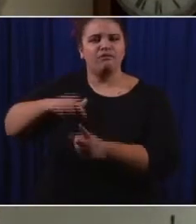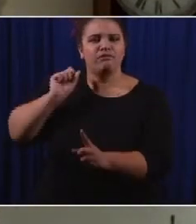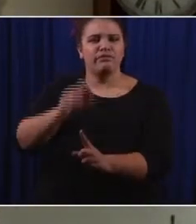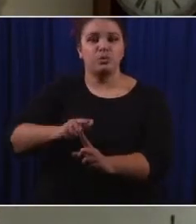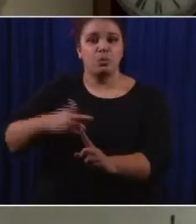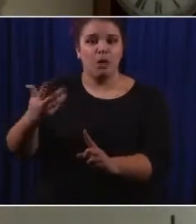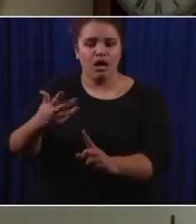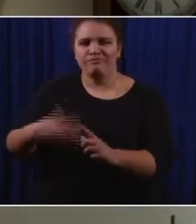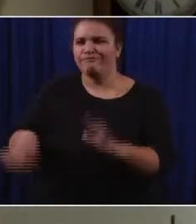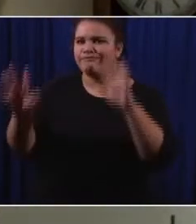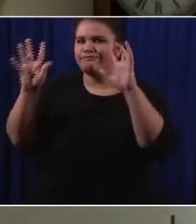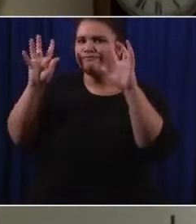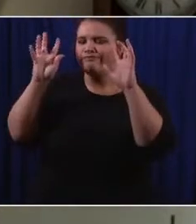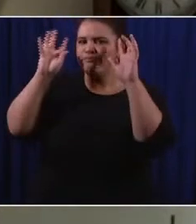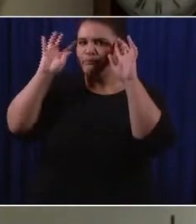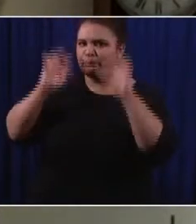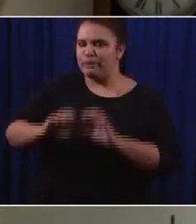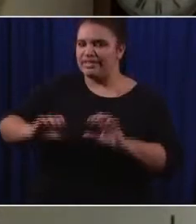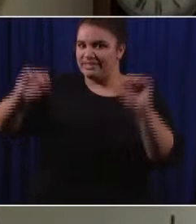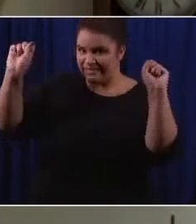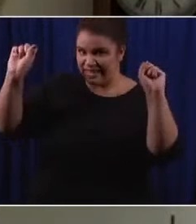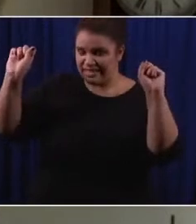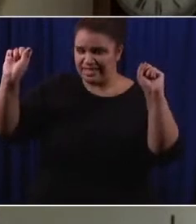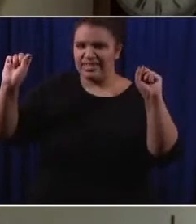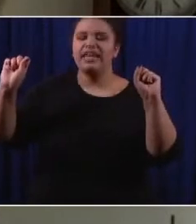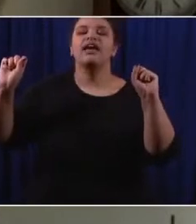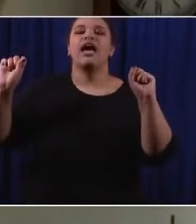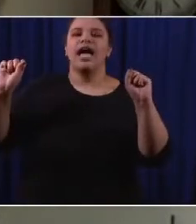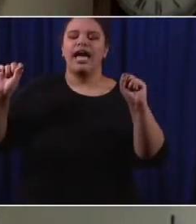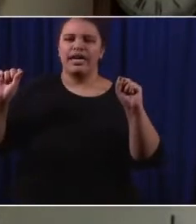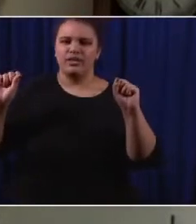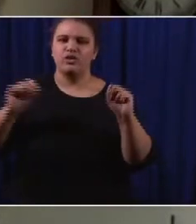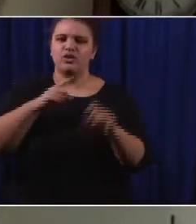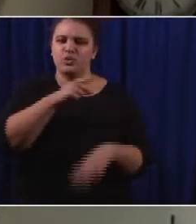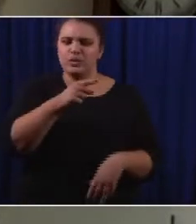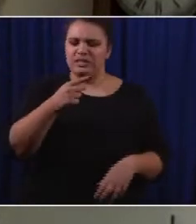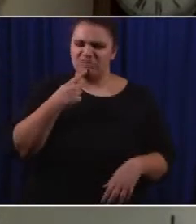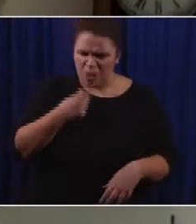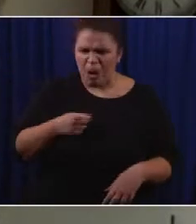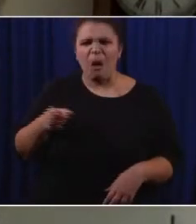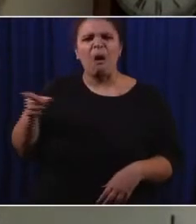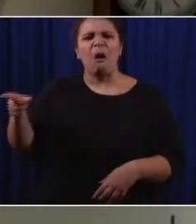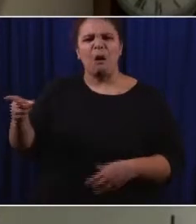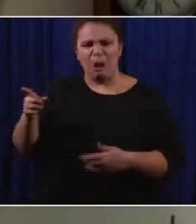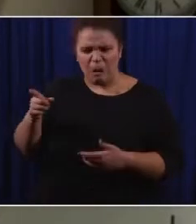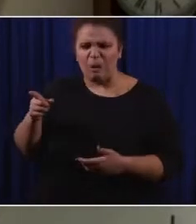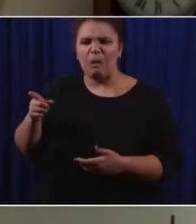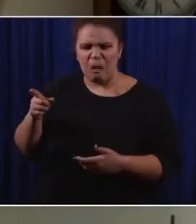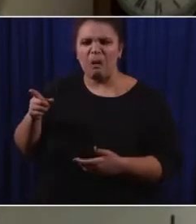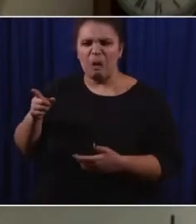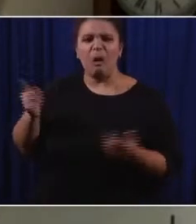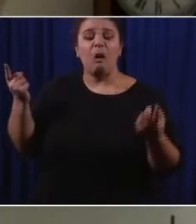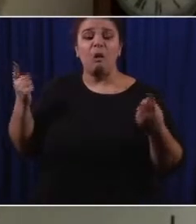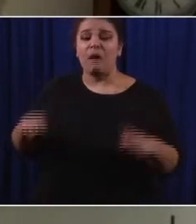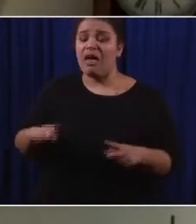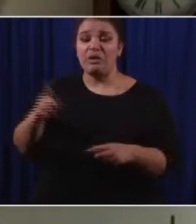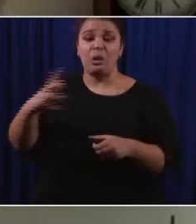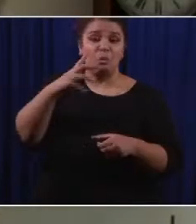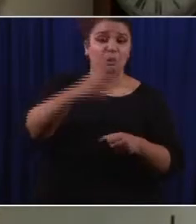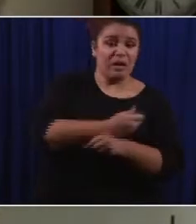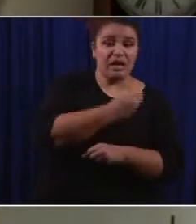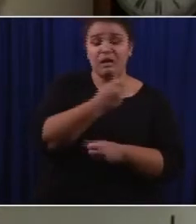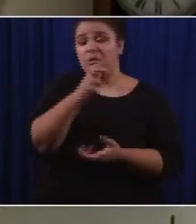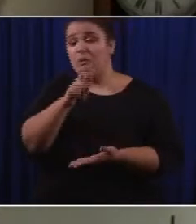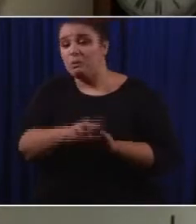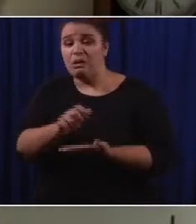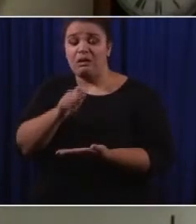the president's refusal to say that he would promise to abide by the outcome of the election, you responded by saying you